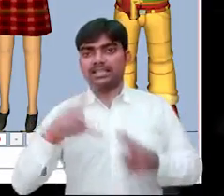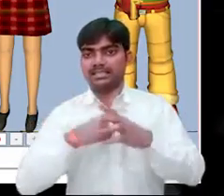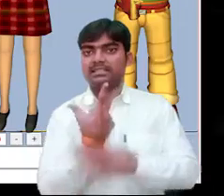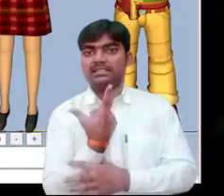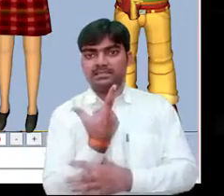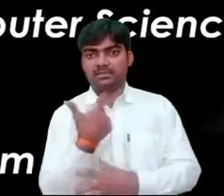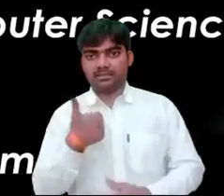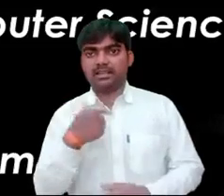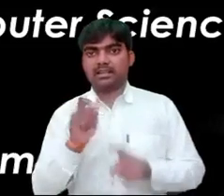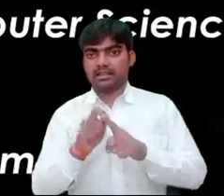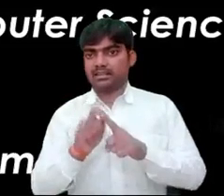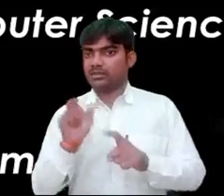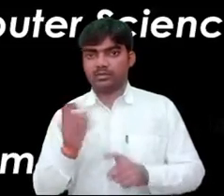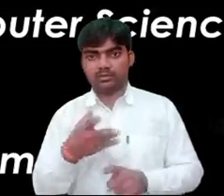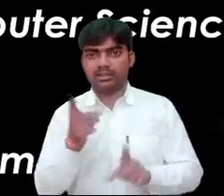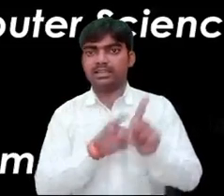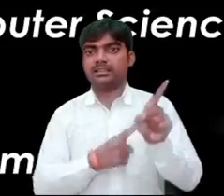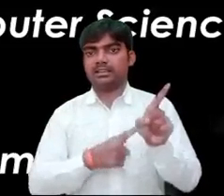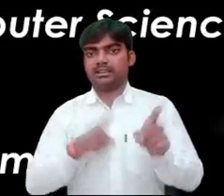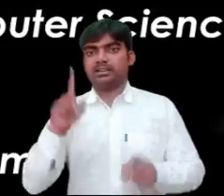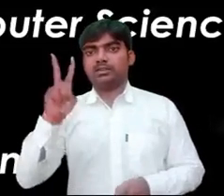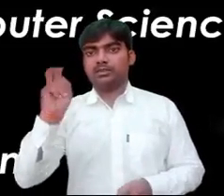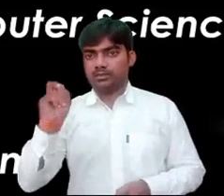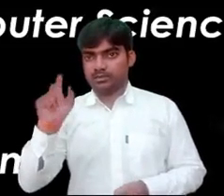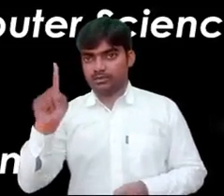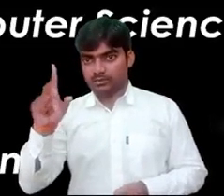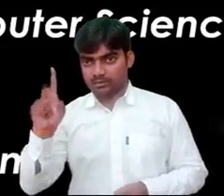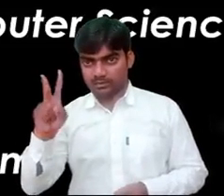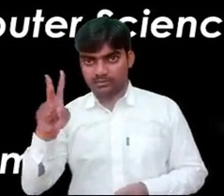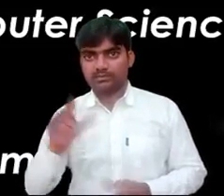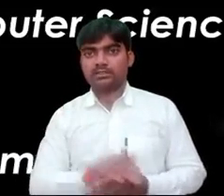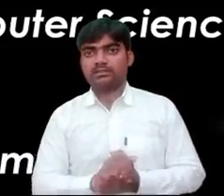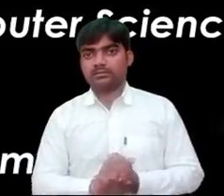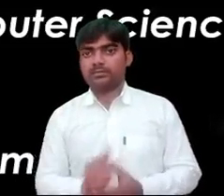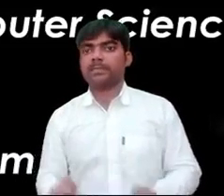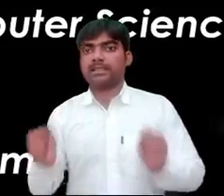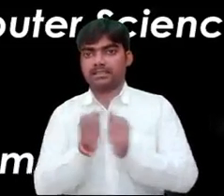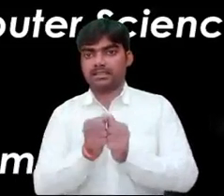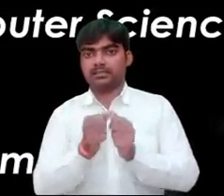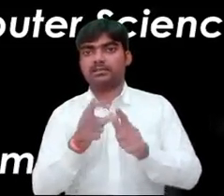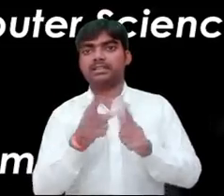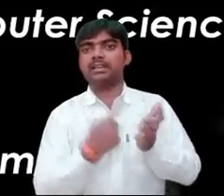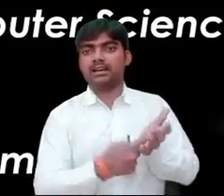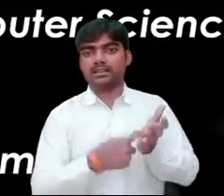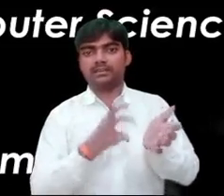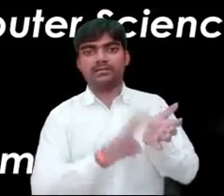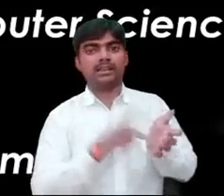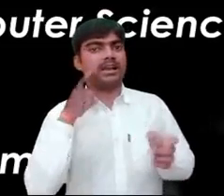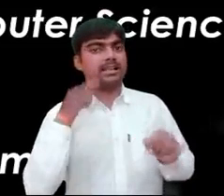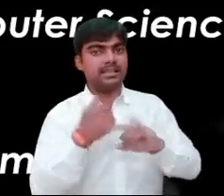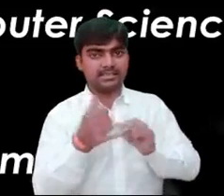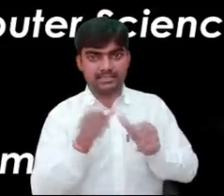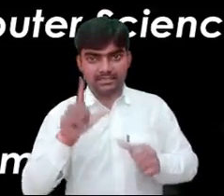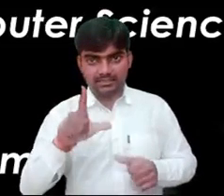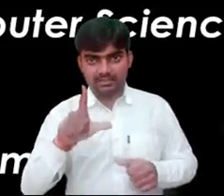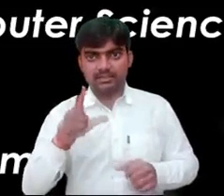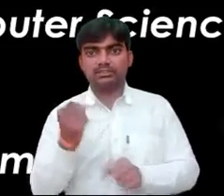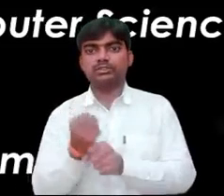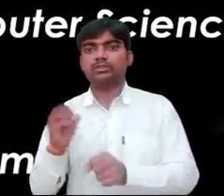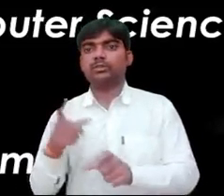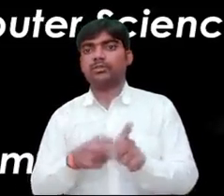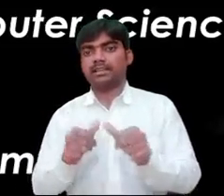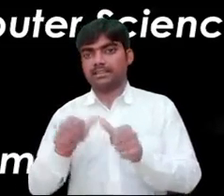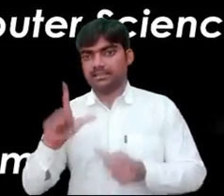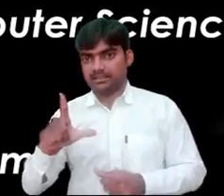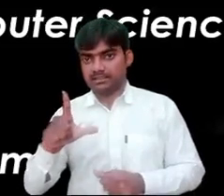Jalandhar. I started my research in 2012 under the esteemed guidance of Dr. Vishal Goyal, who is